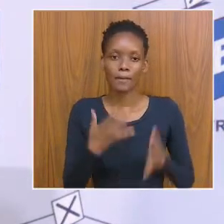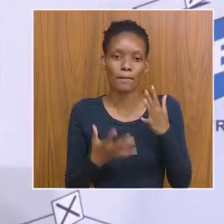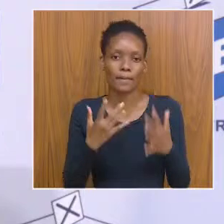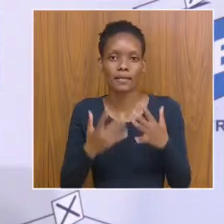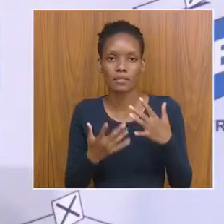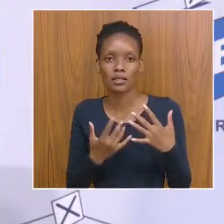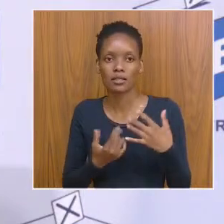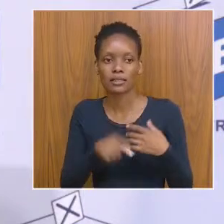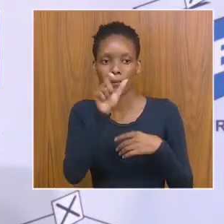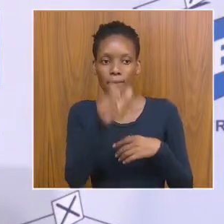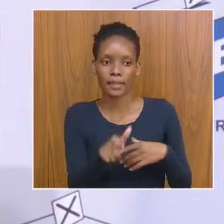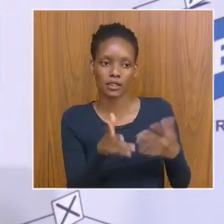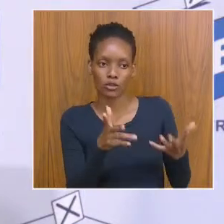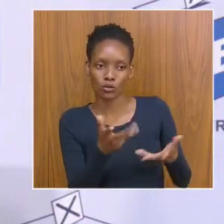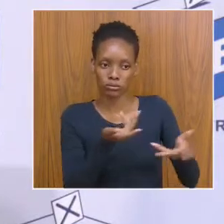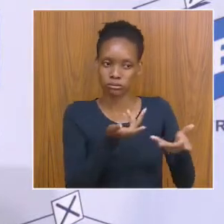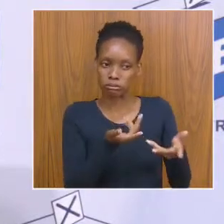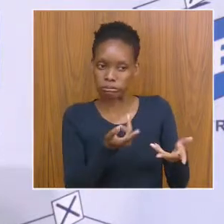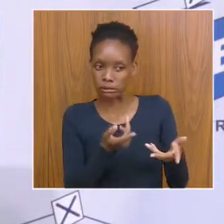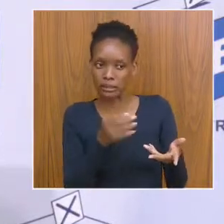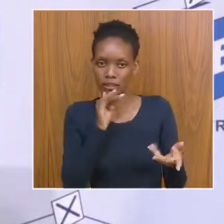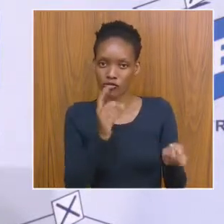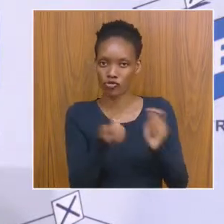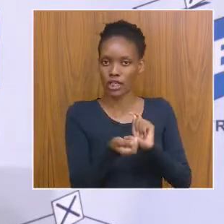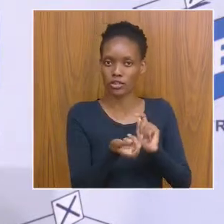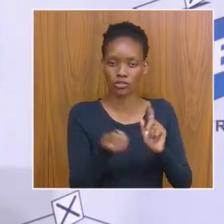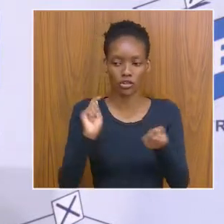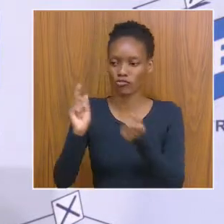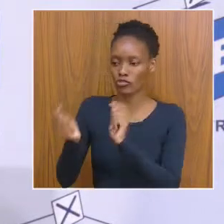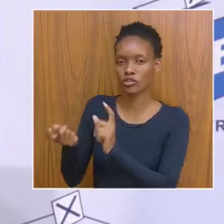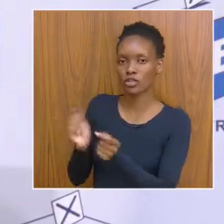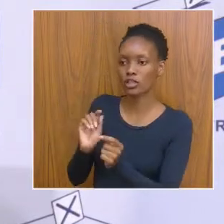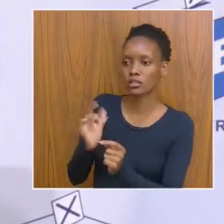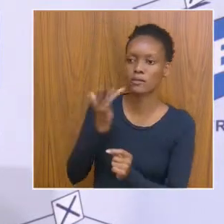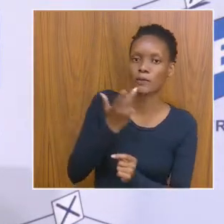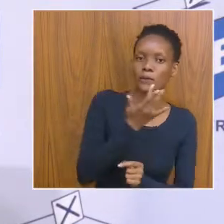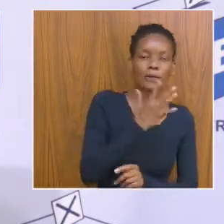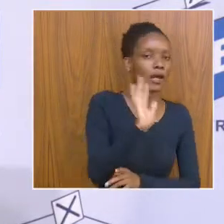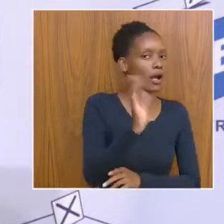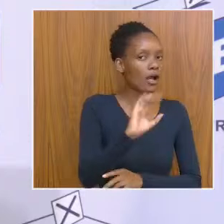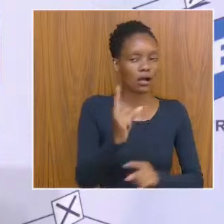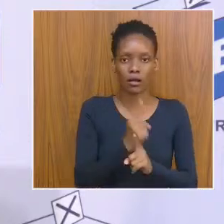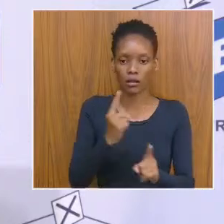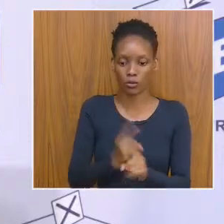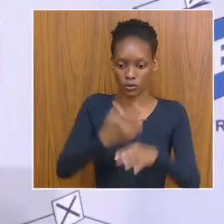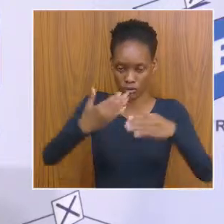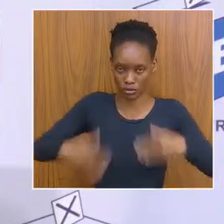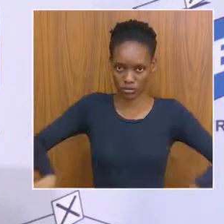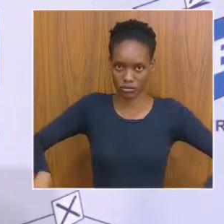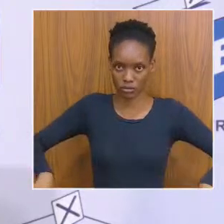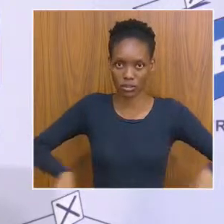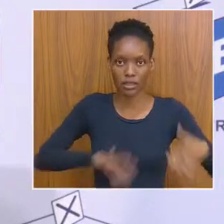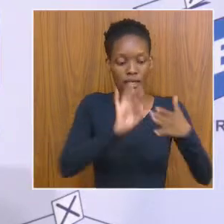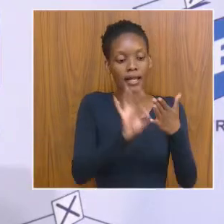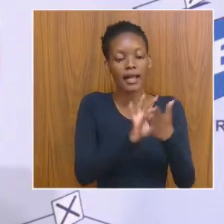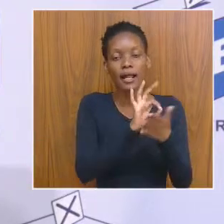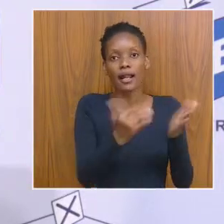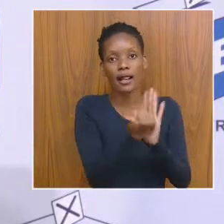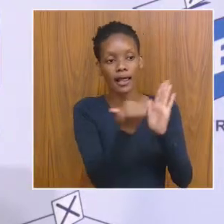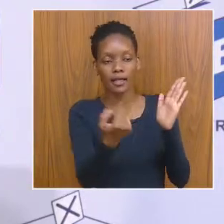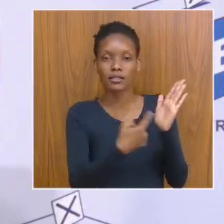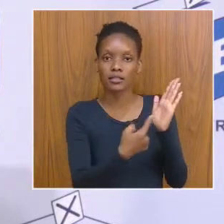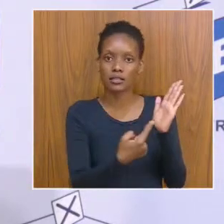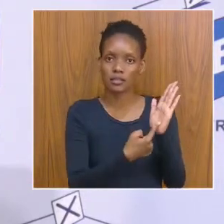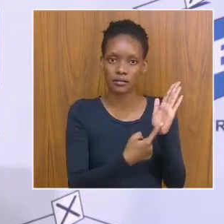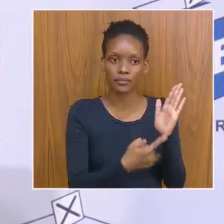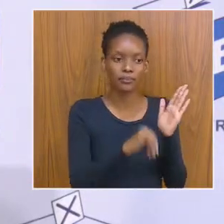in an impartial manner. The Electoral Act again places a number of responsibilities